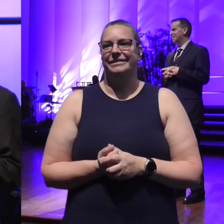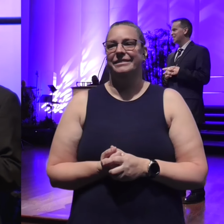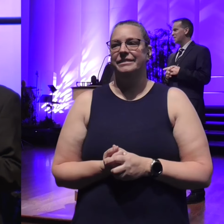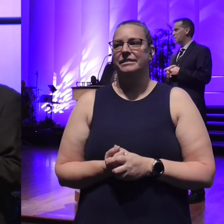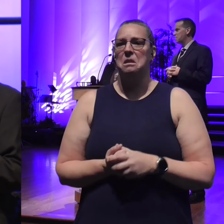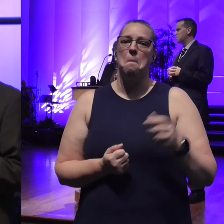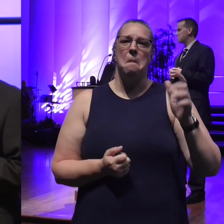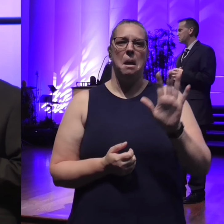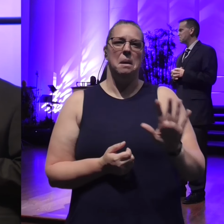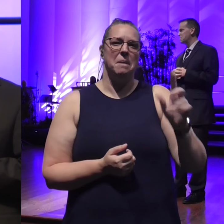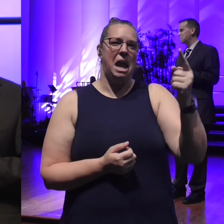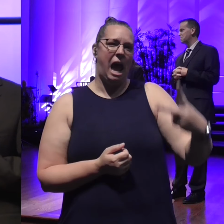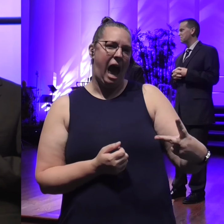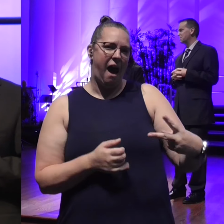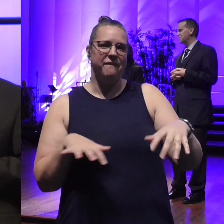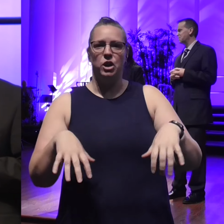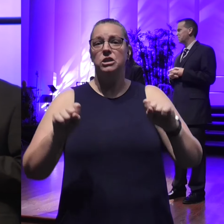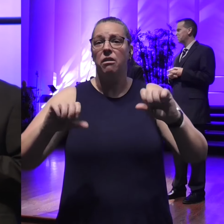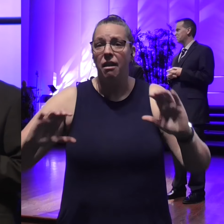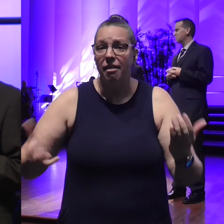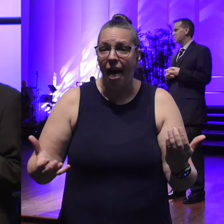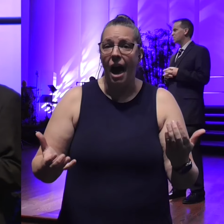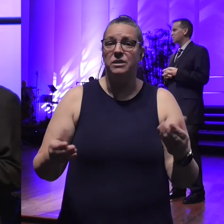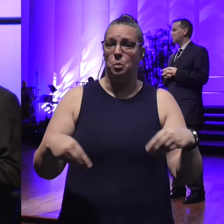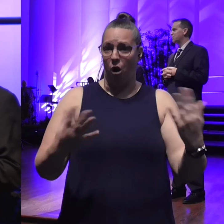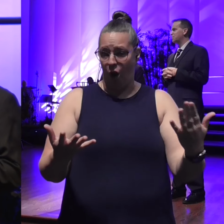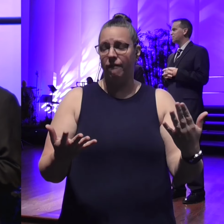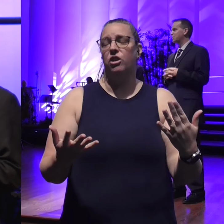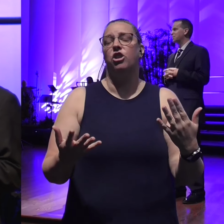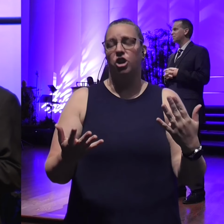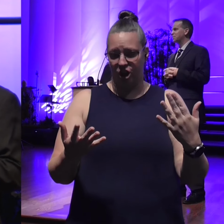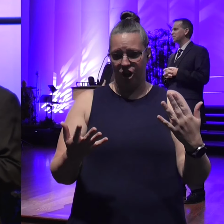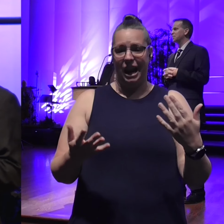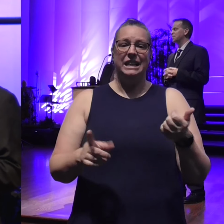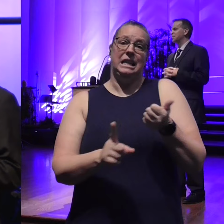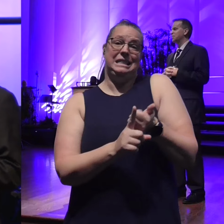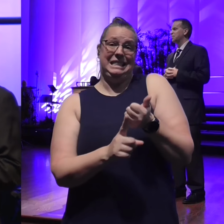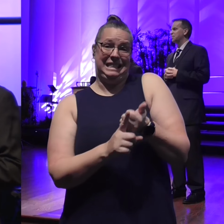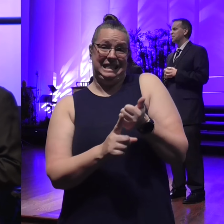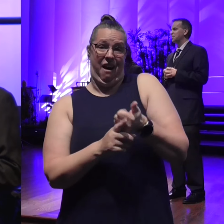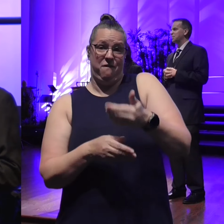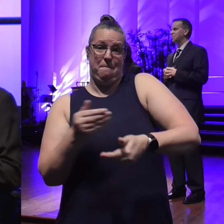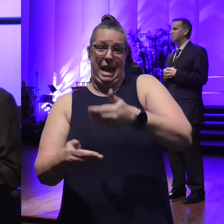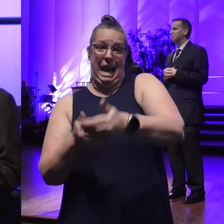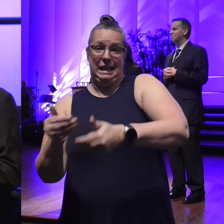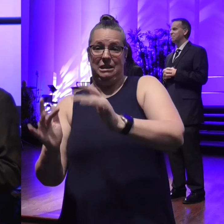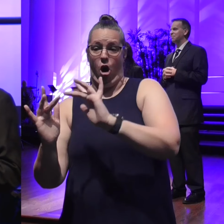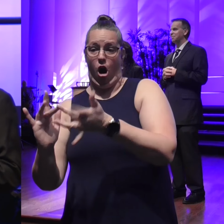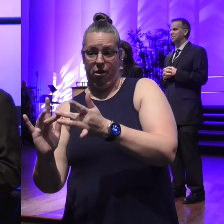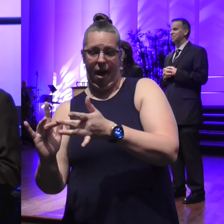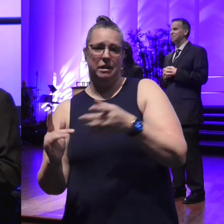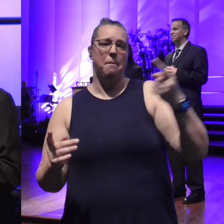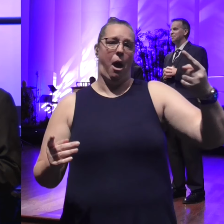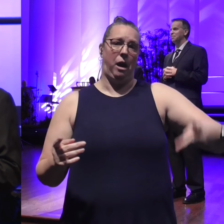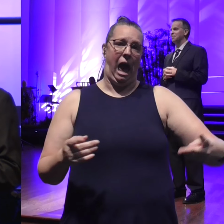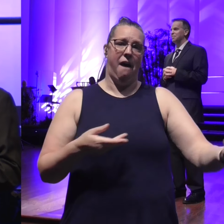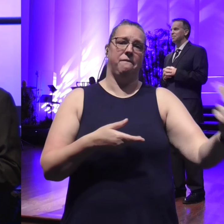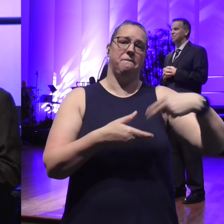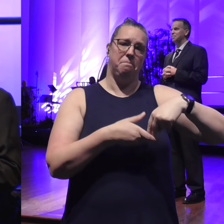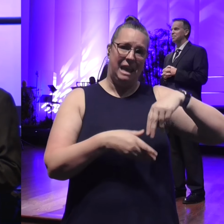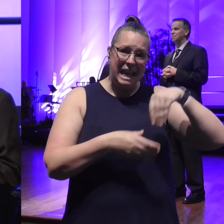About half of them took our class that we offer for membership in a self-paced class online, and half of them came to an in-person